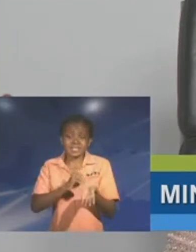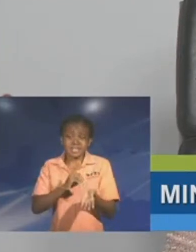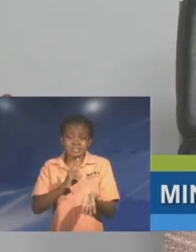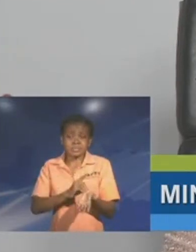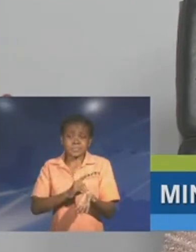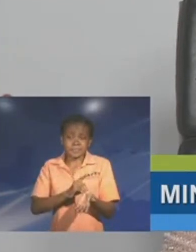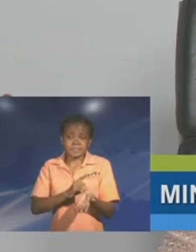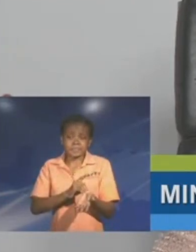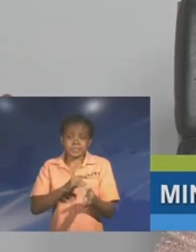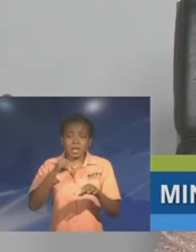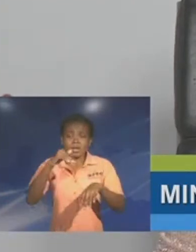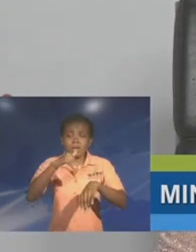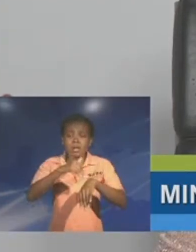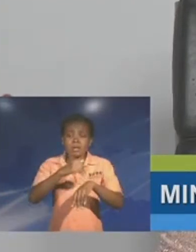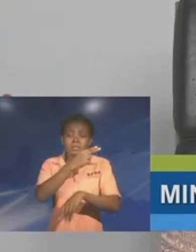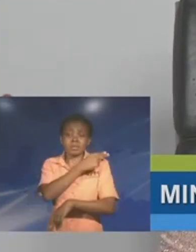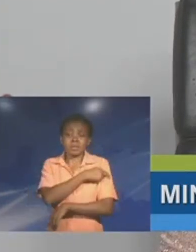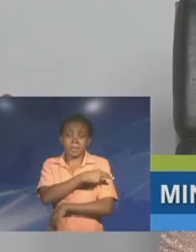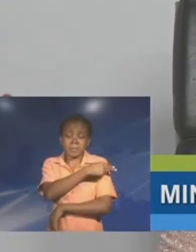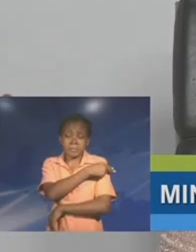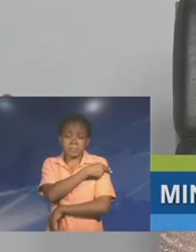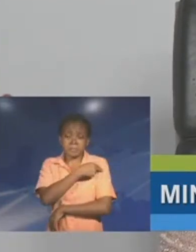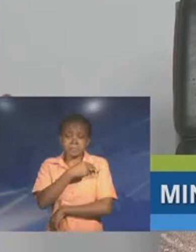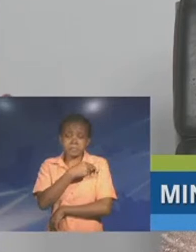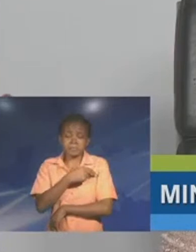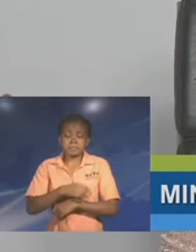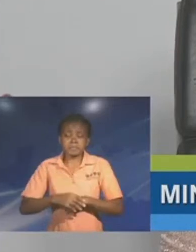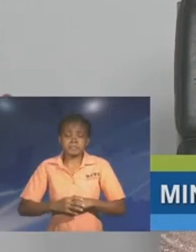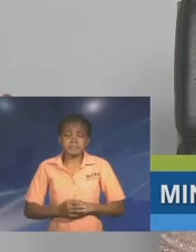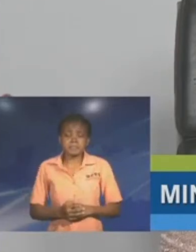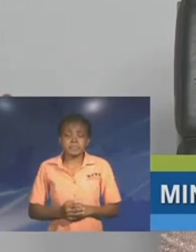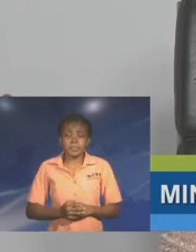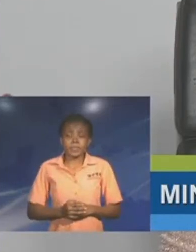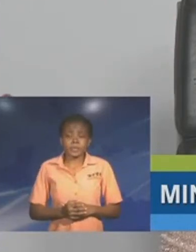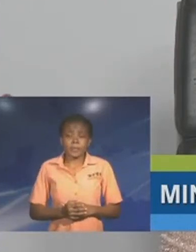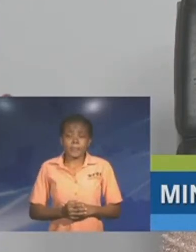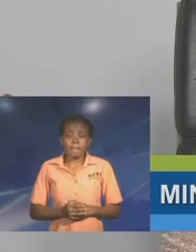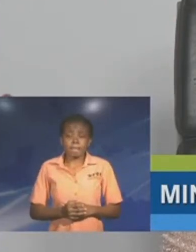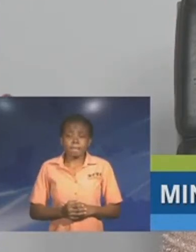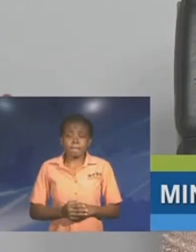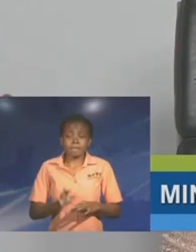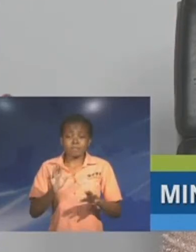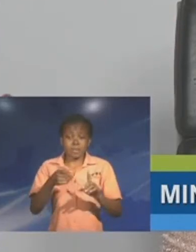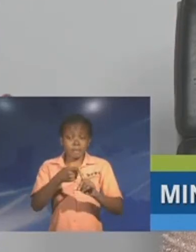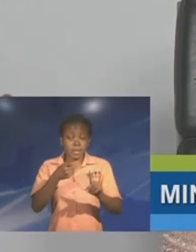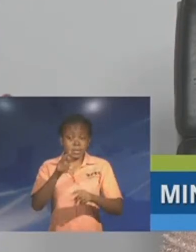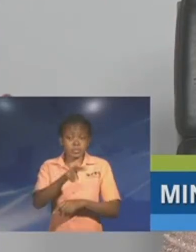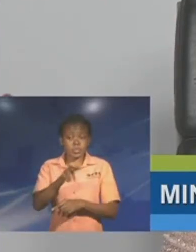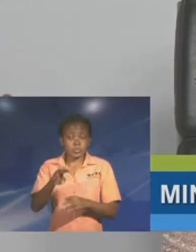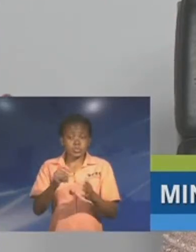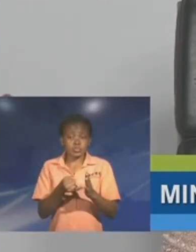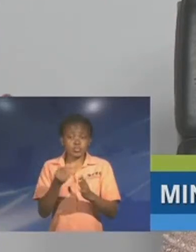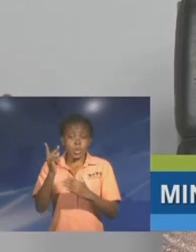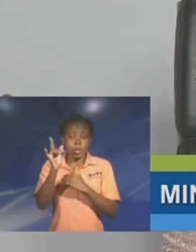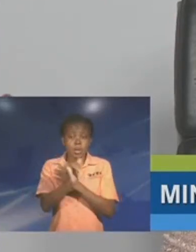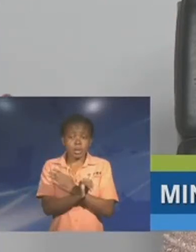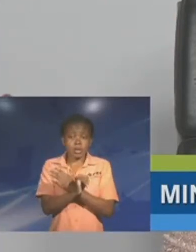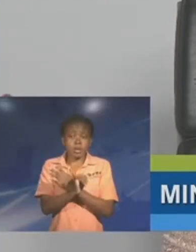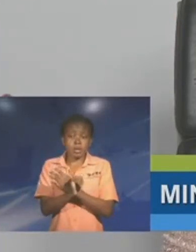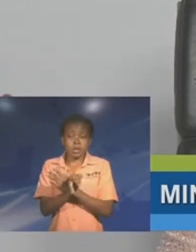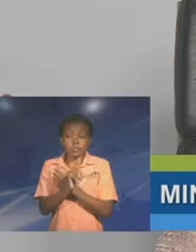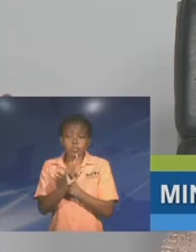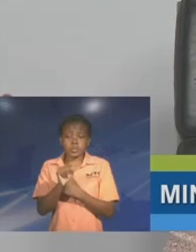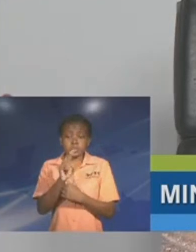emergency departments and in our hospitals. And of course, between the 22nd of July 2021